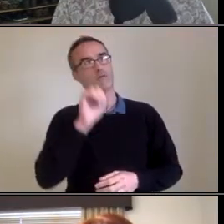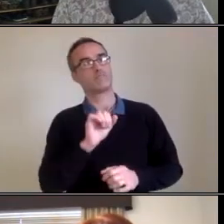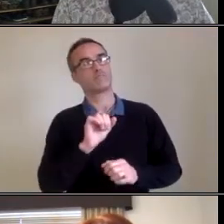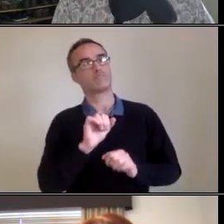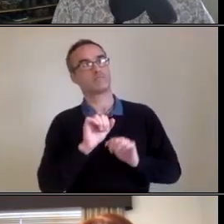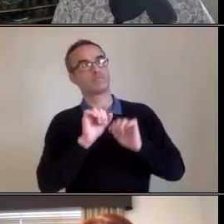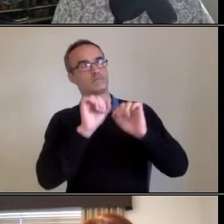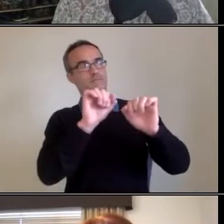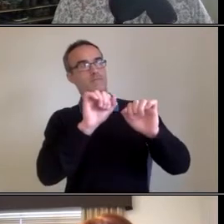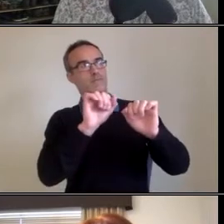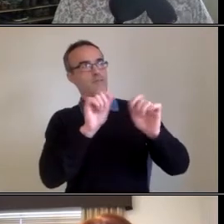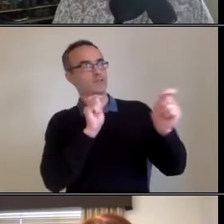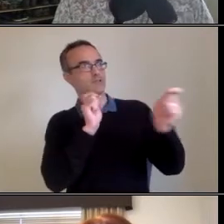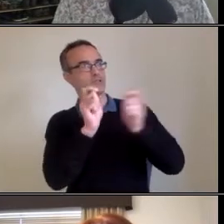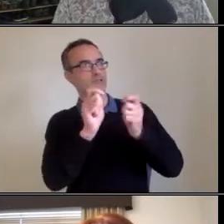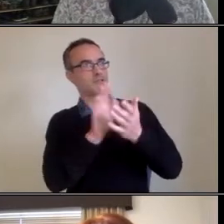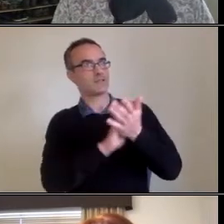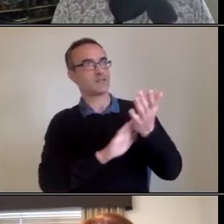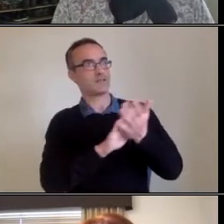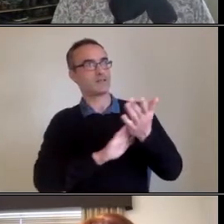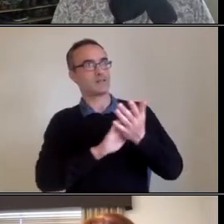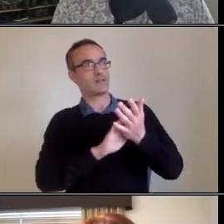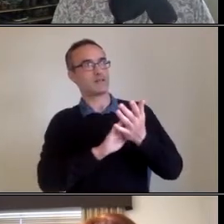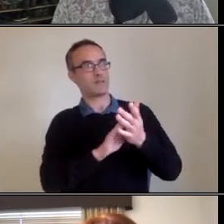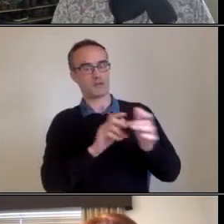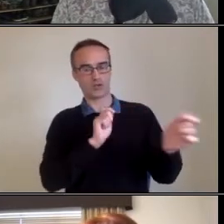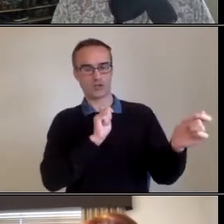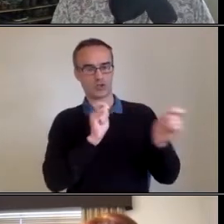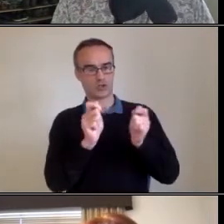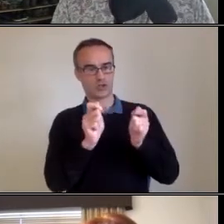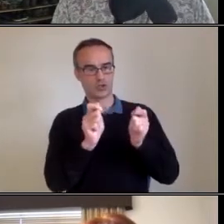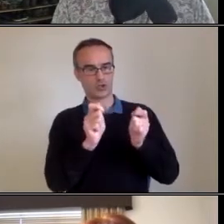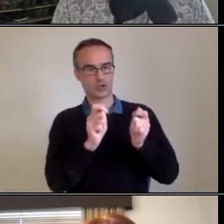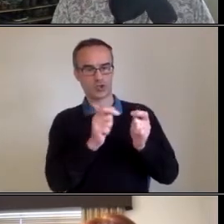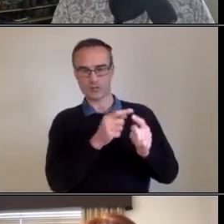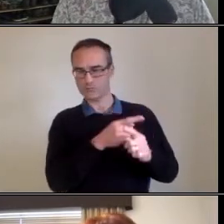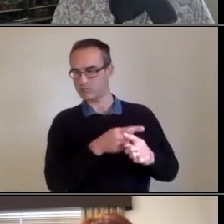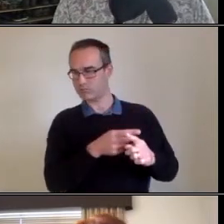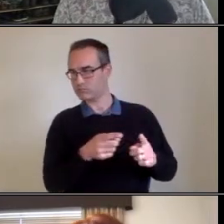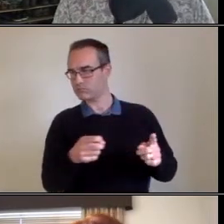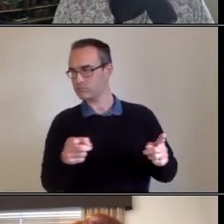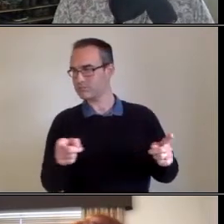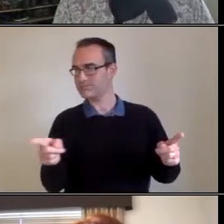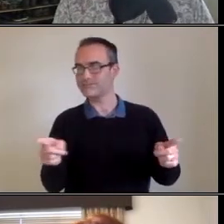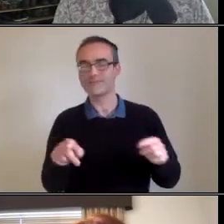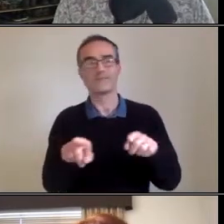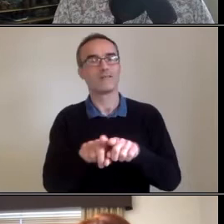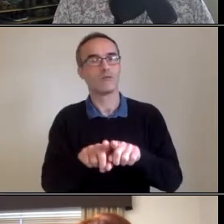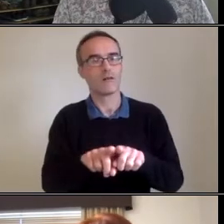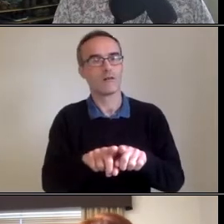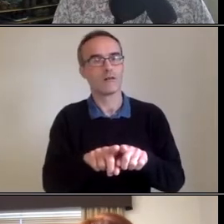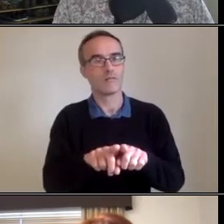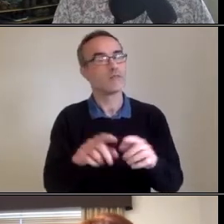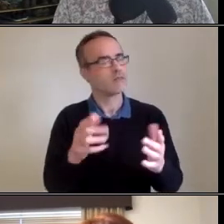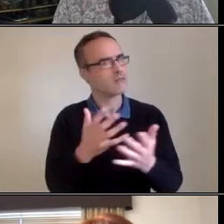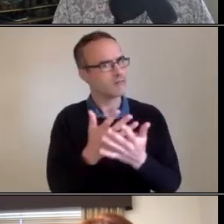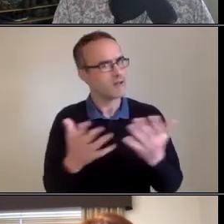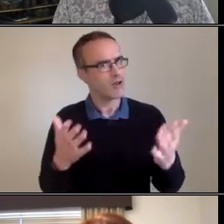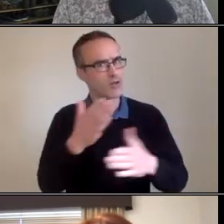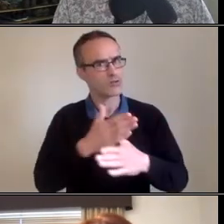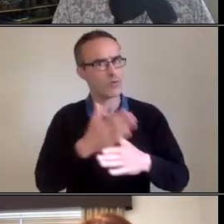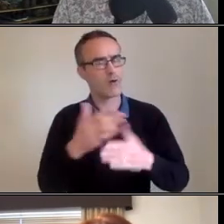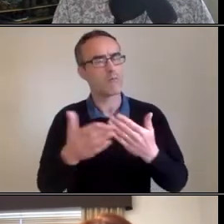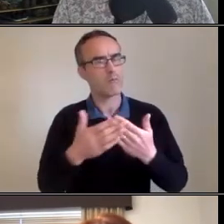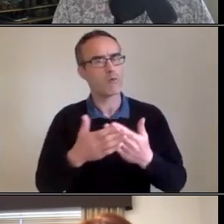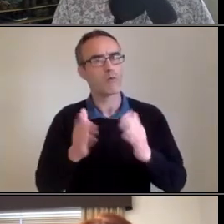are a few, I think. I mean, there's deep work to be done throughout, but I think a commitment at